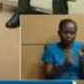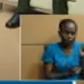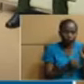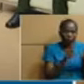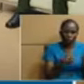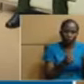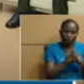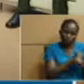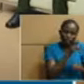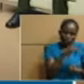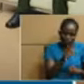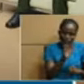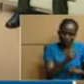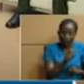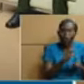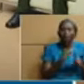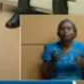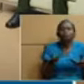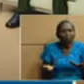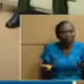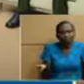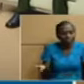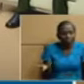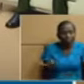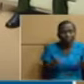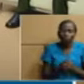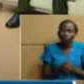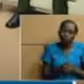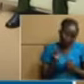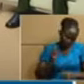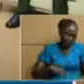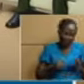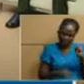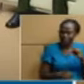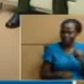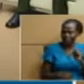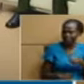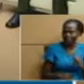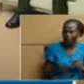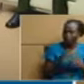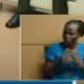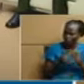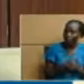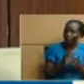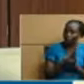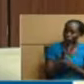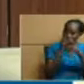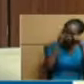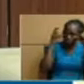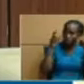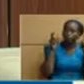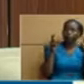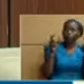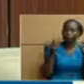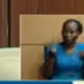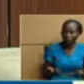rights as employees. So those haven't come to you. And exactly that's what we are saying, that now the reality check, as HE guided, is that now you